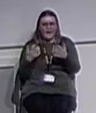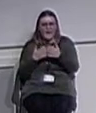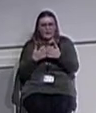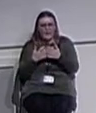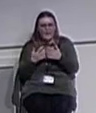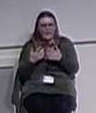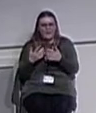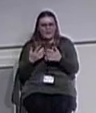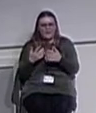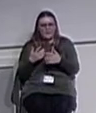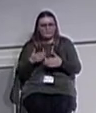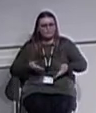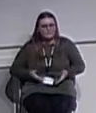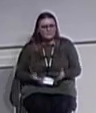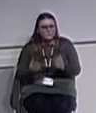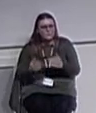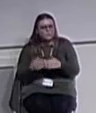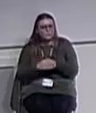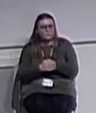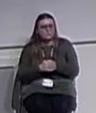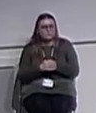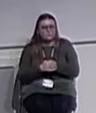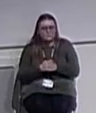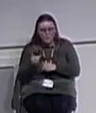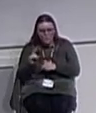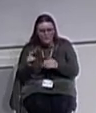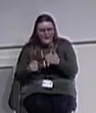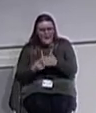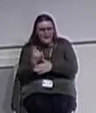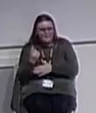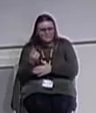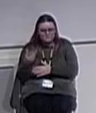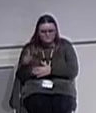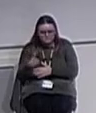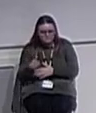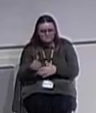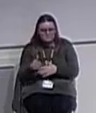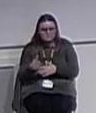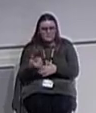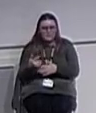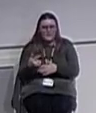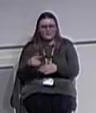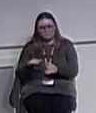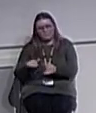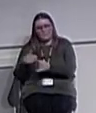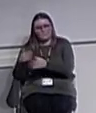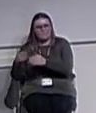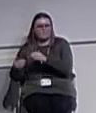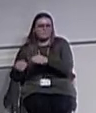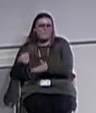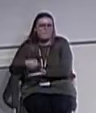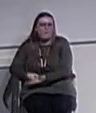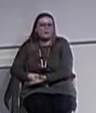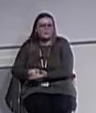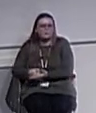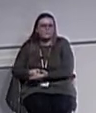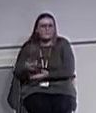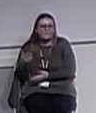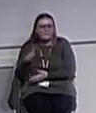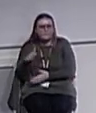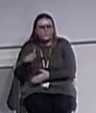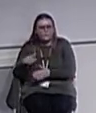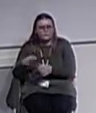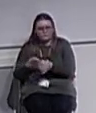temperatures rise, what is going to happen to these fish? And these are ones at the bottom of the food chain. So we have people looking at that